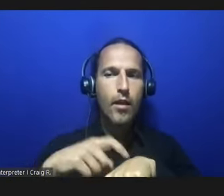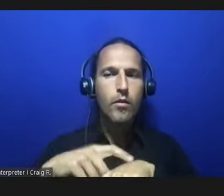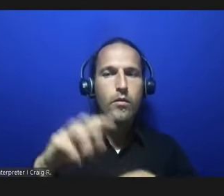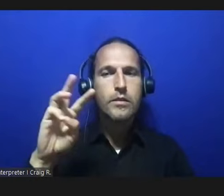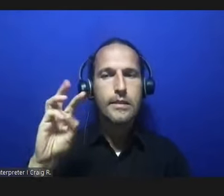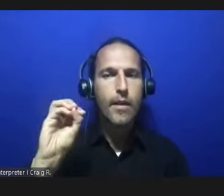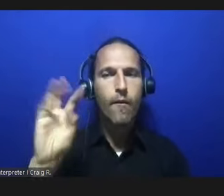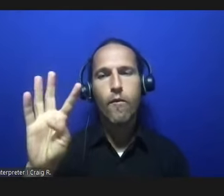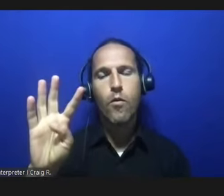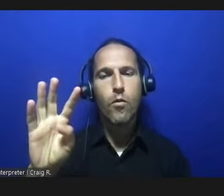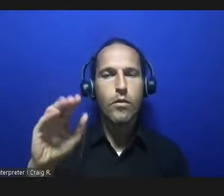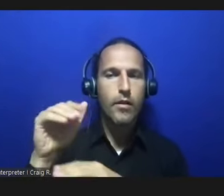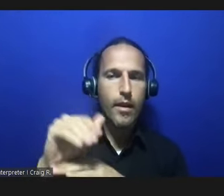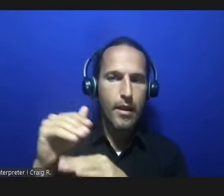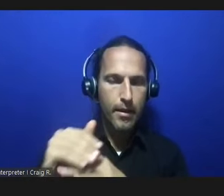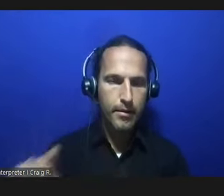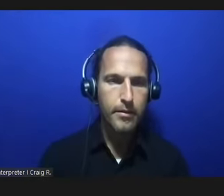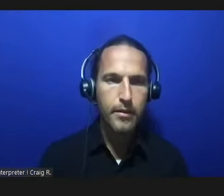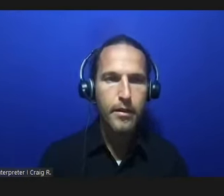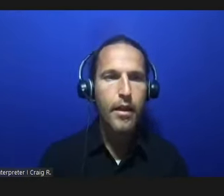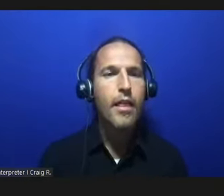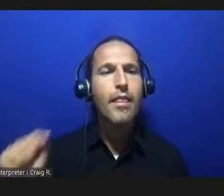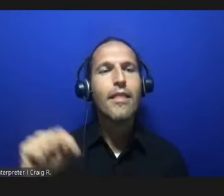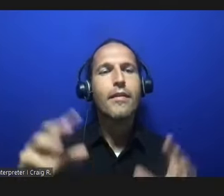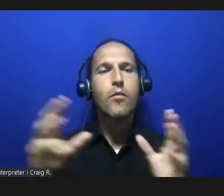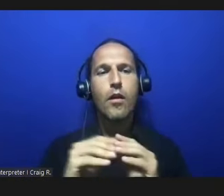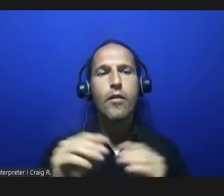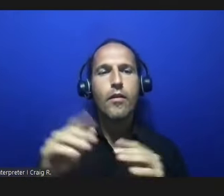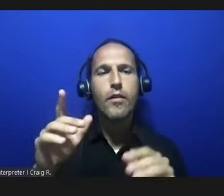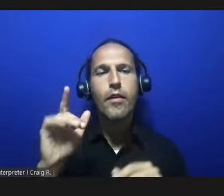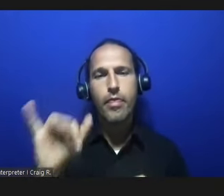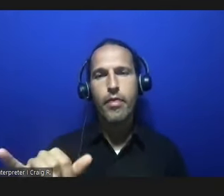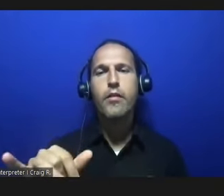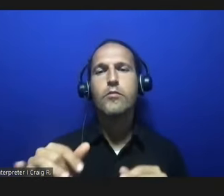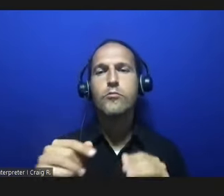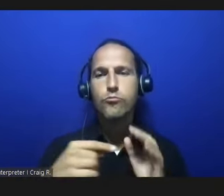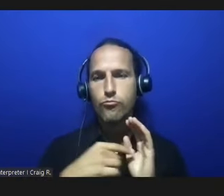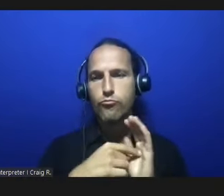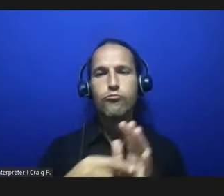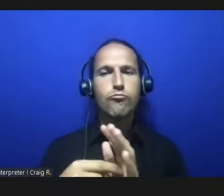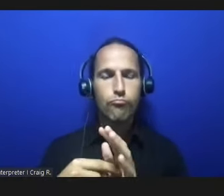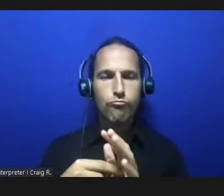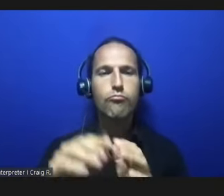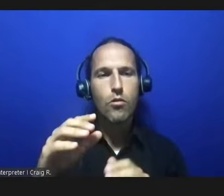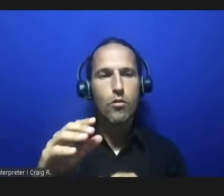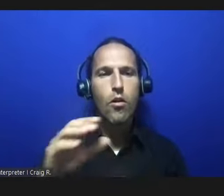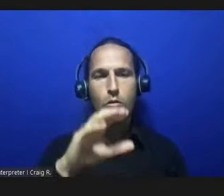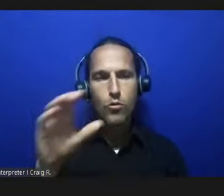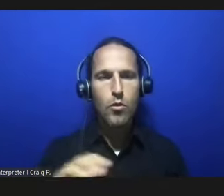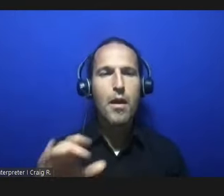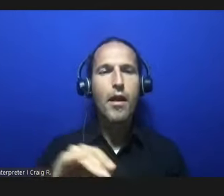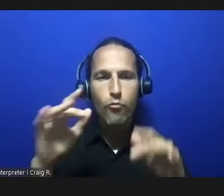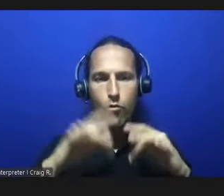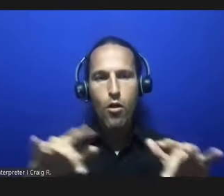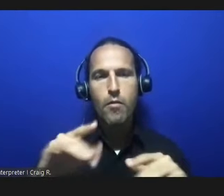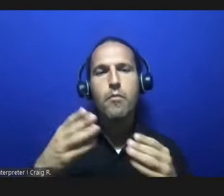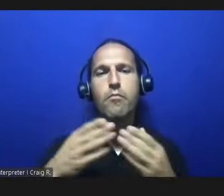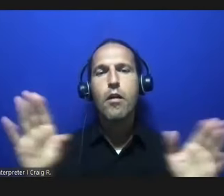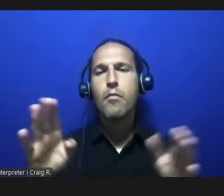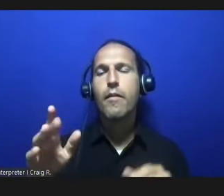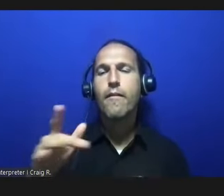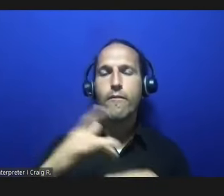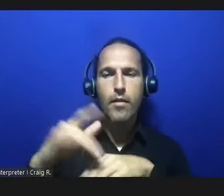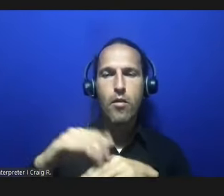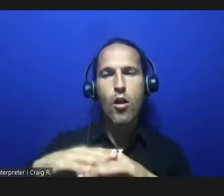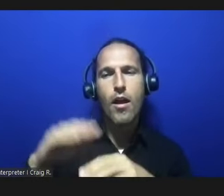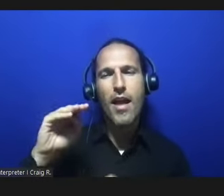6:04 p.m. This webinar is being livecasted and recorded and will be available publicly on the MTA